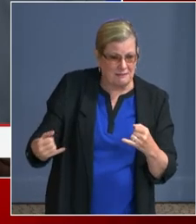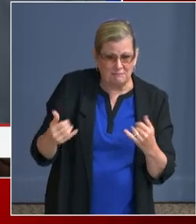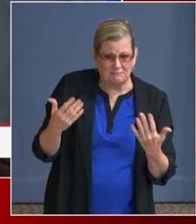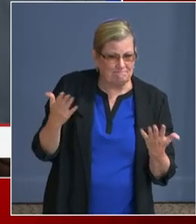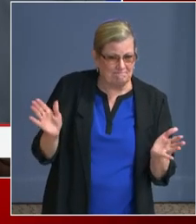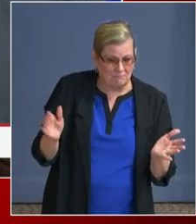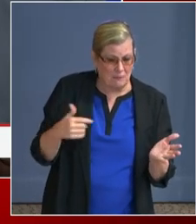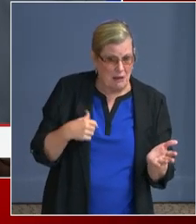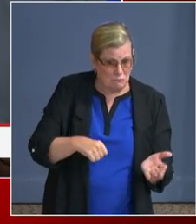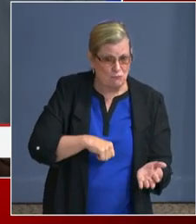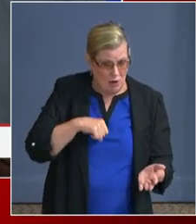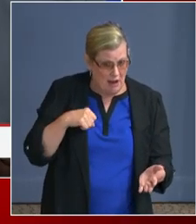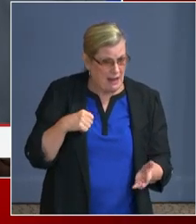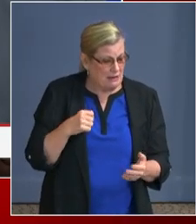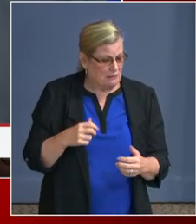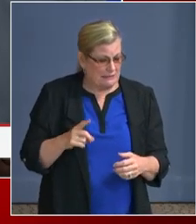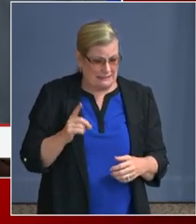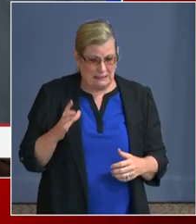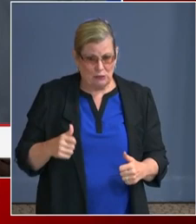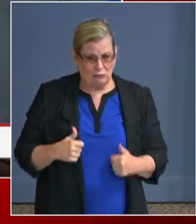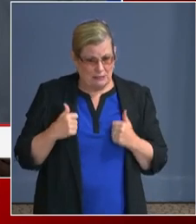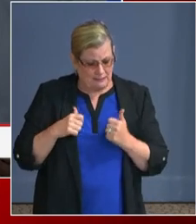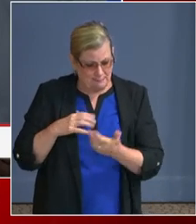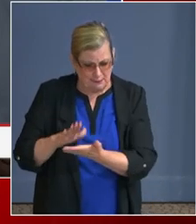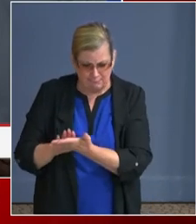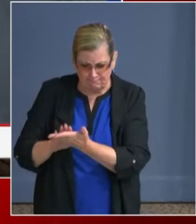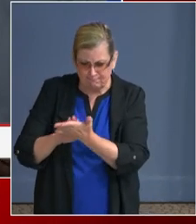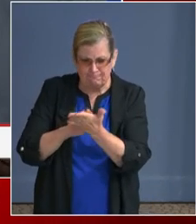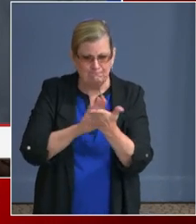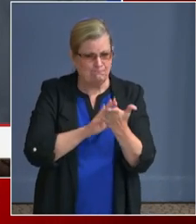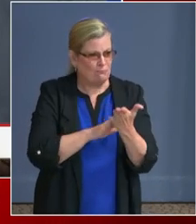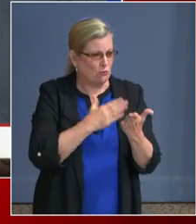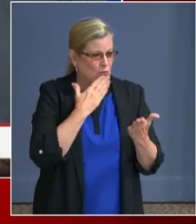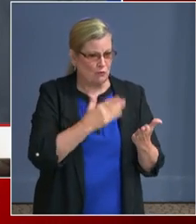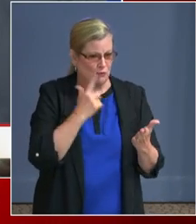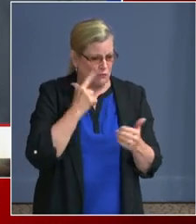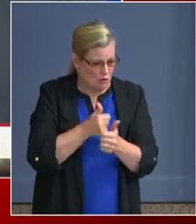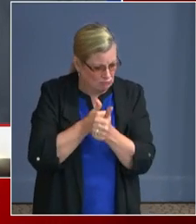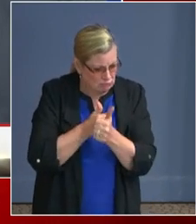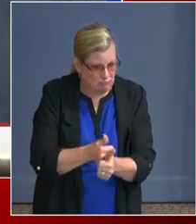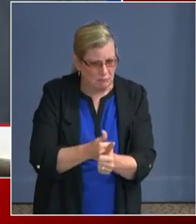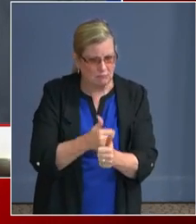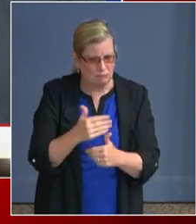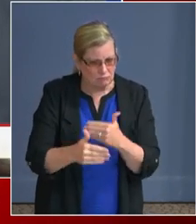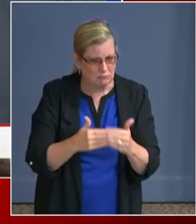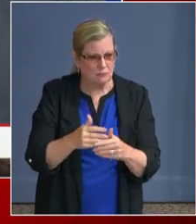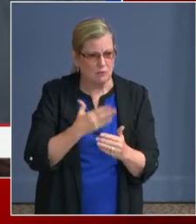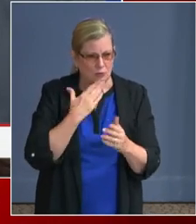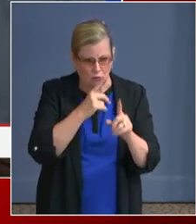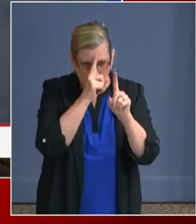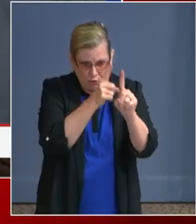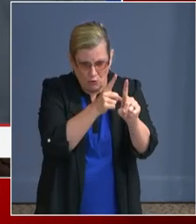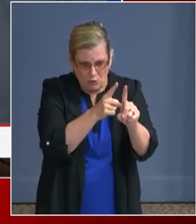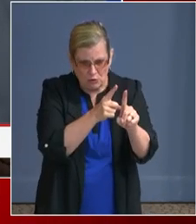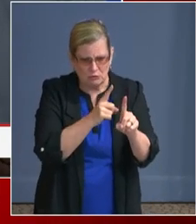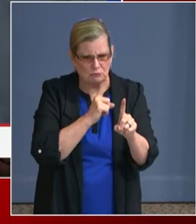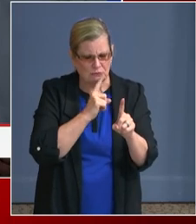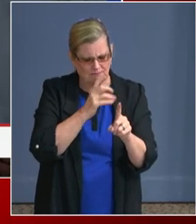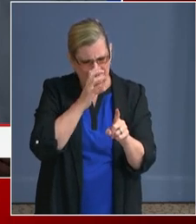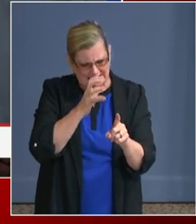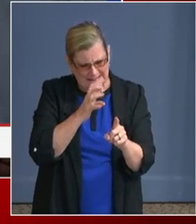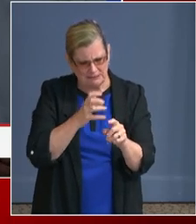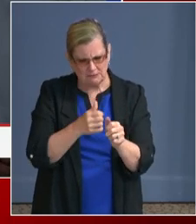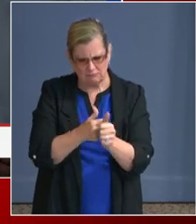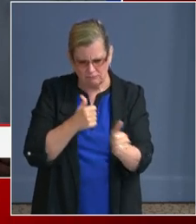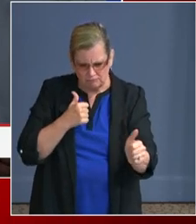department. And I have to tell you, it looks to me that they have strictly been social distancing, wearing